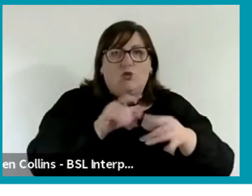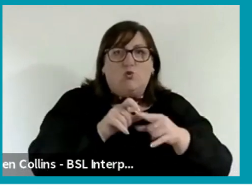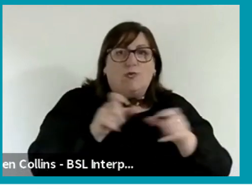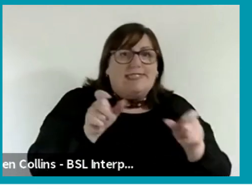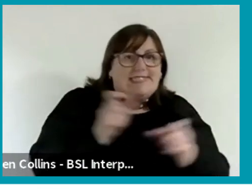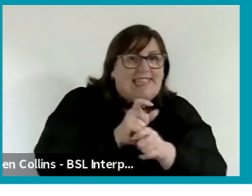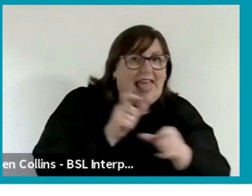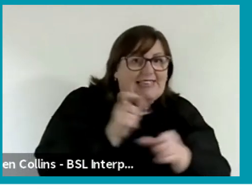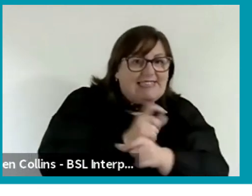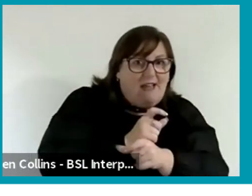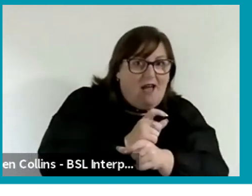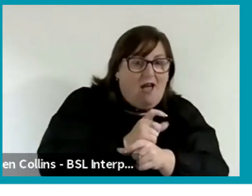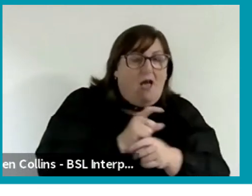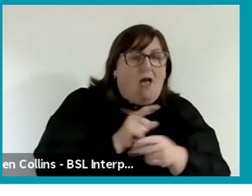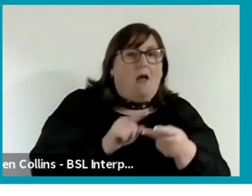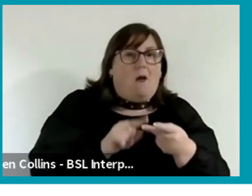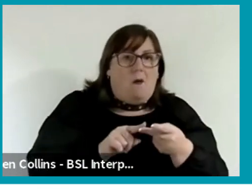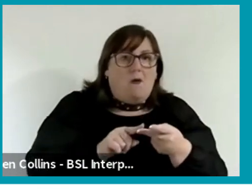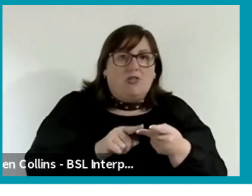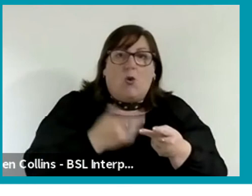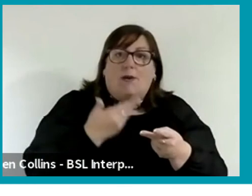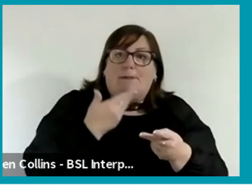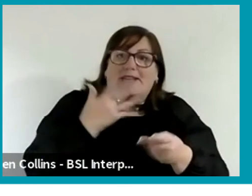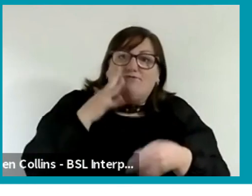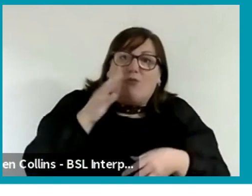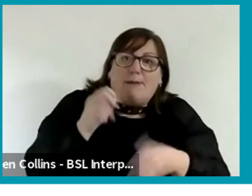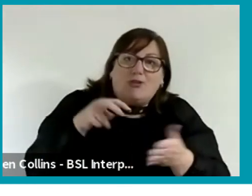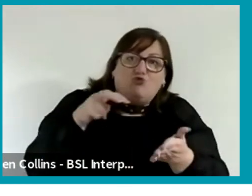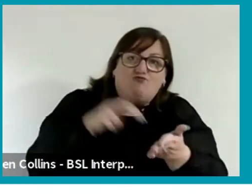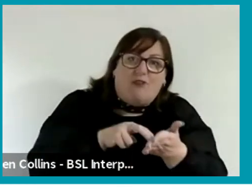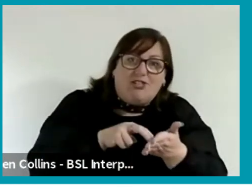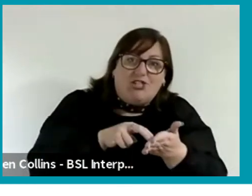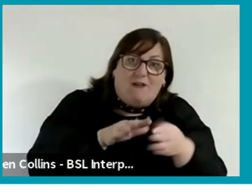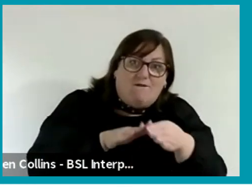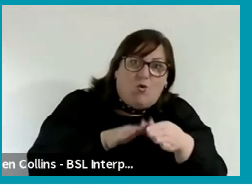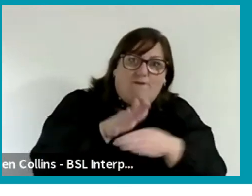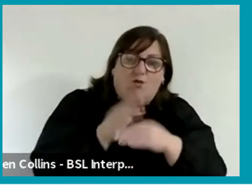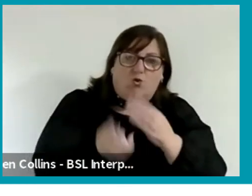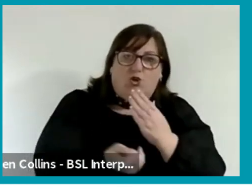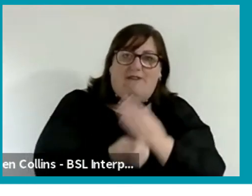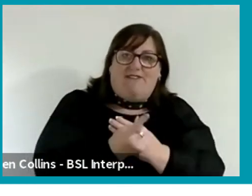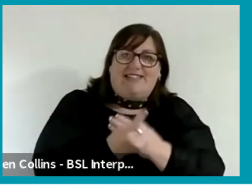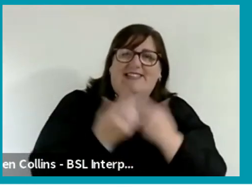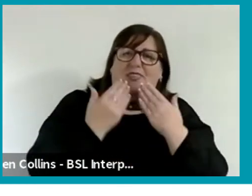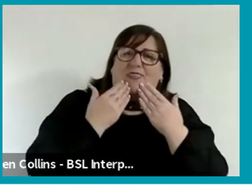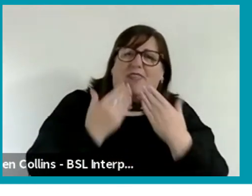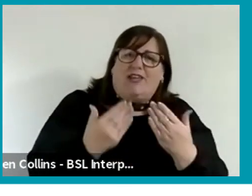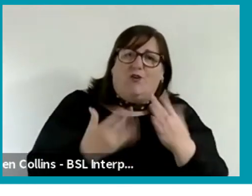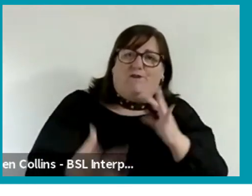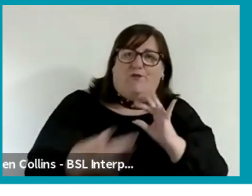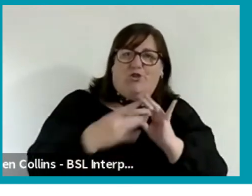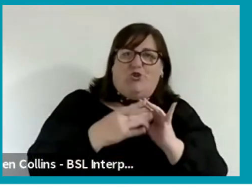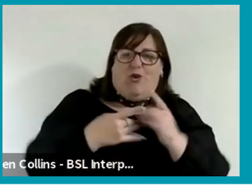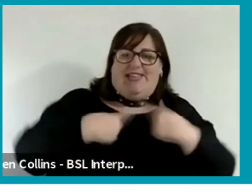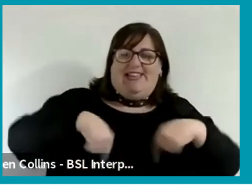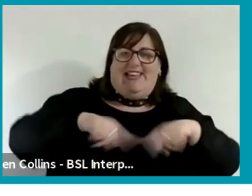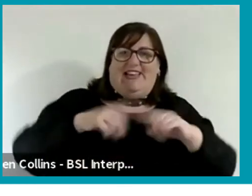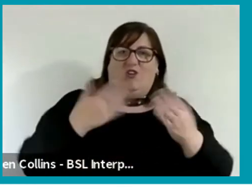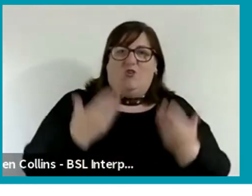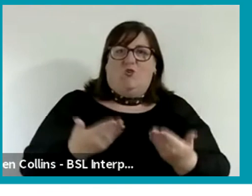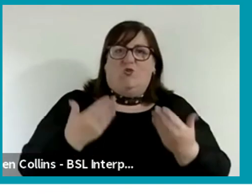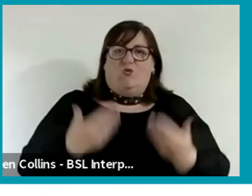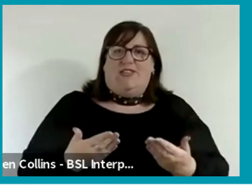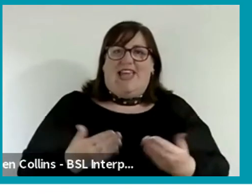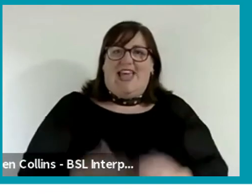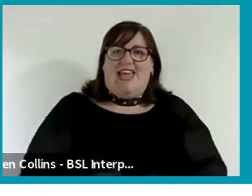and don't forget to register for our future events. Thank you very much, OSTC, for joining us today. Thank you, Rosa. Thank you,